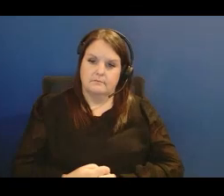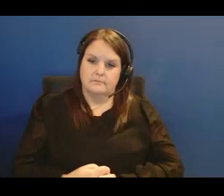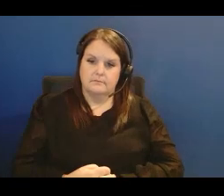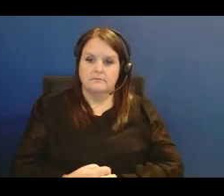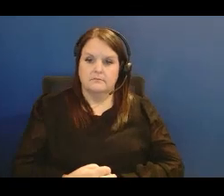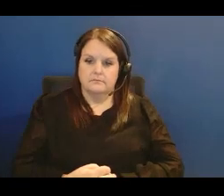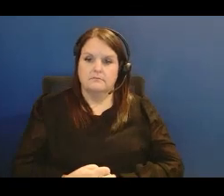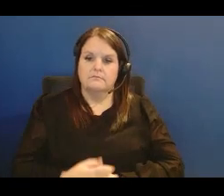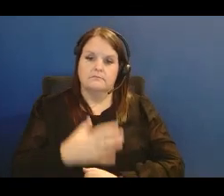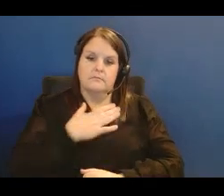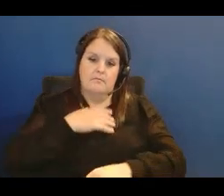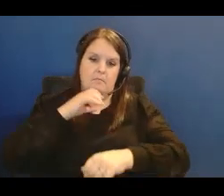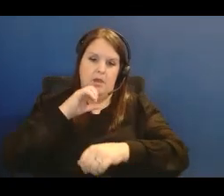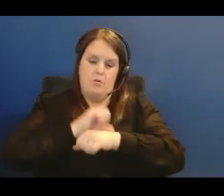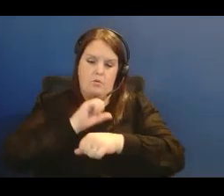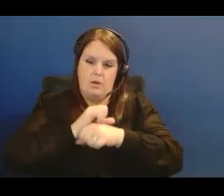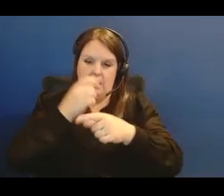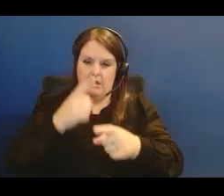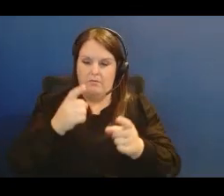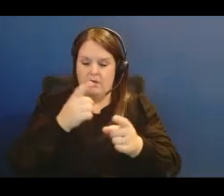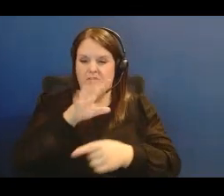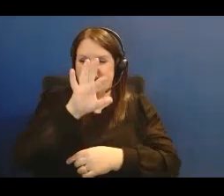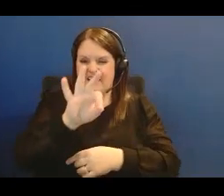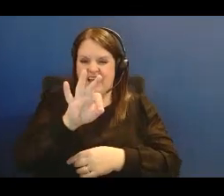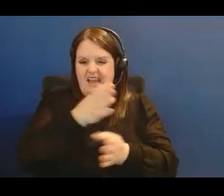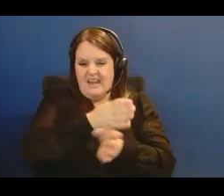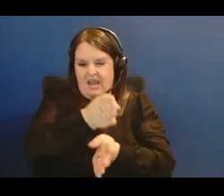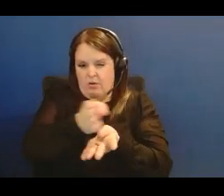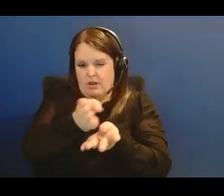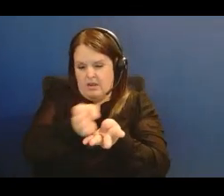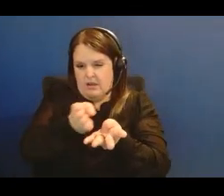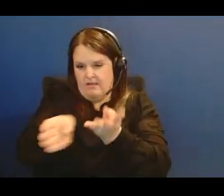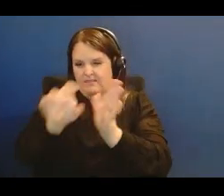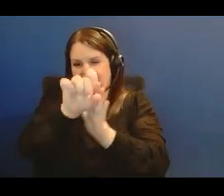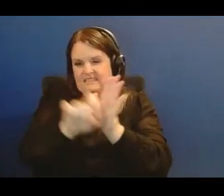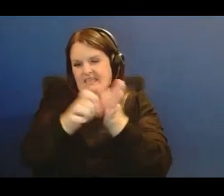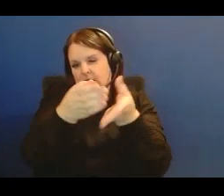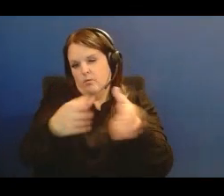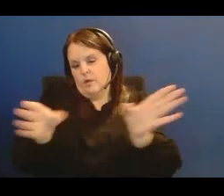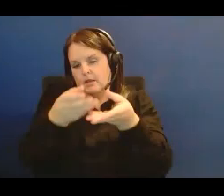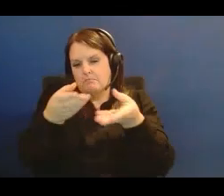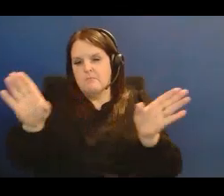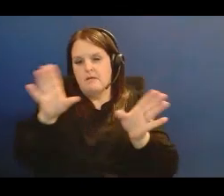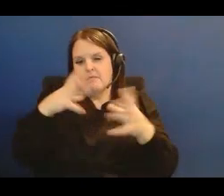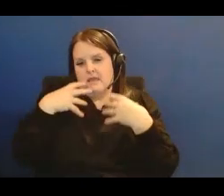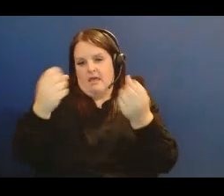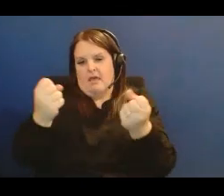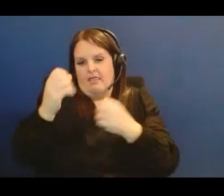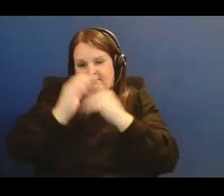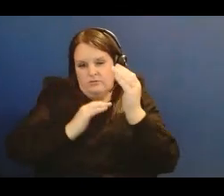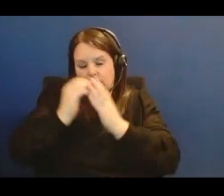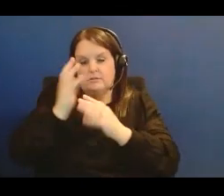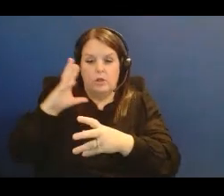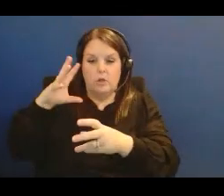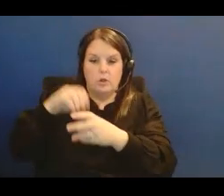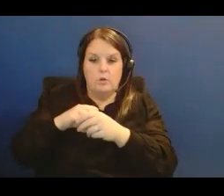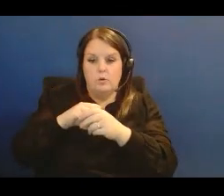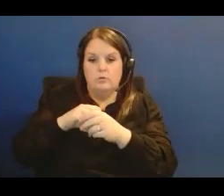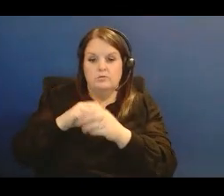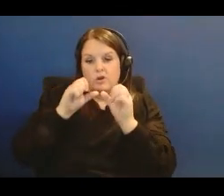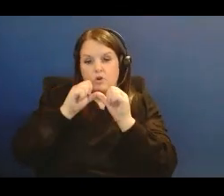My work spans across 9 major areas of the statewide public health infrastructure, and these include chronic